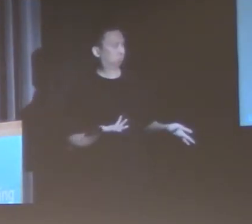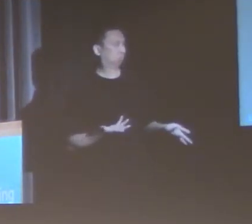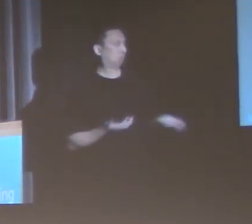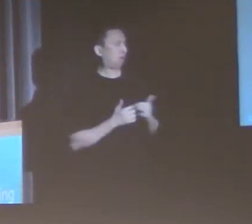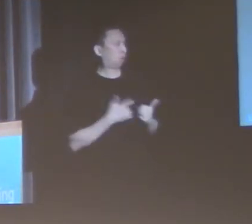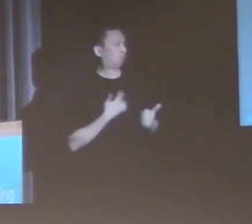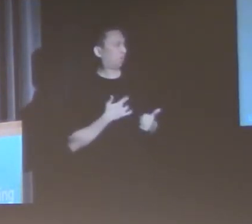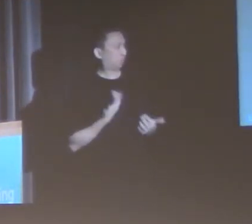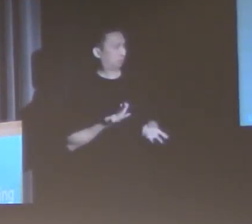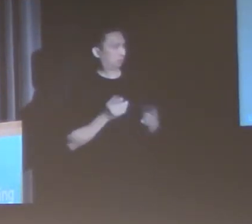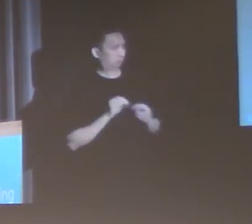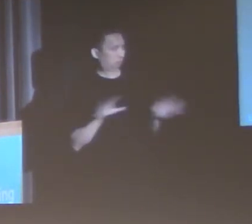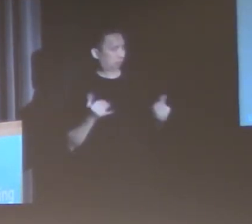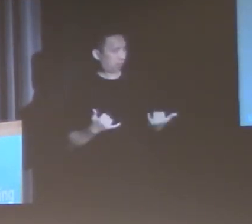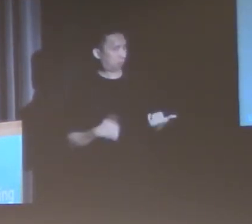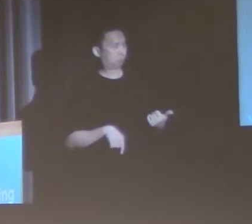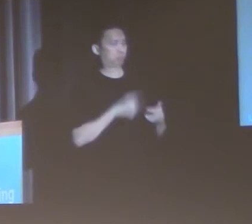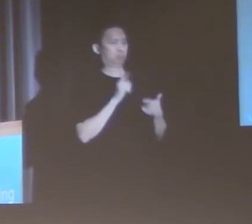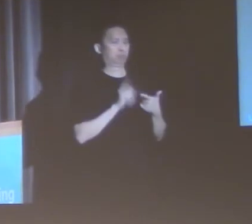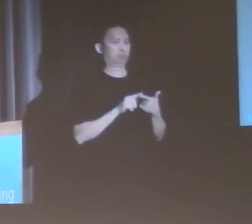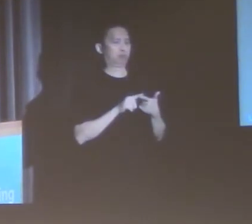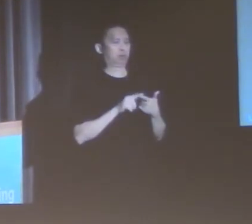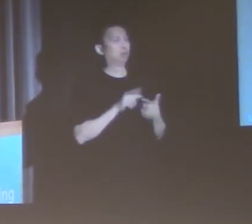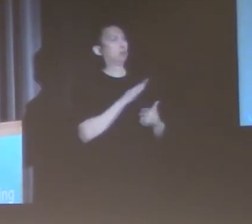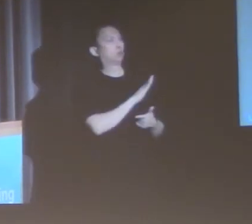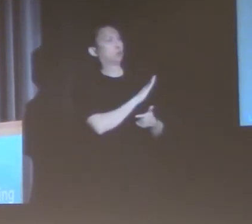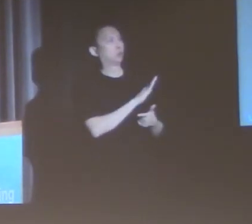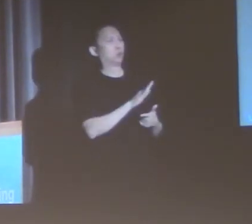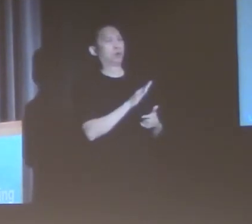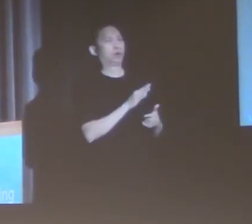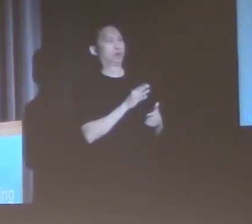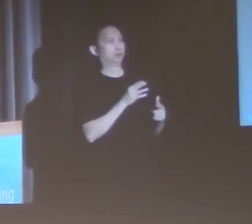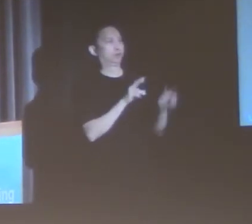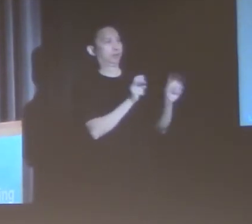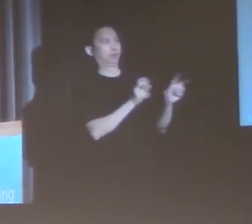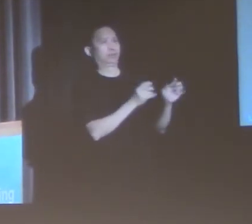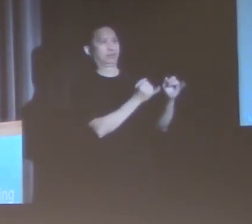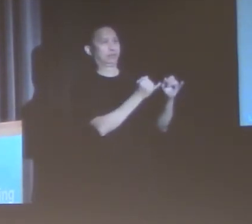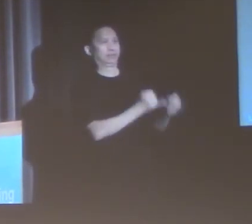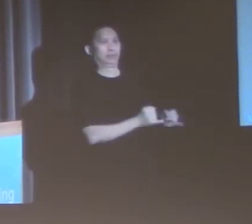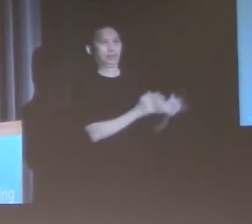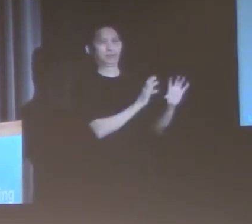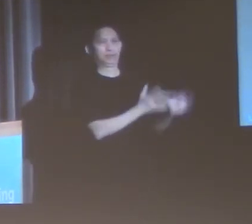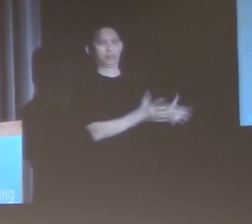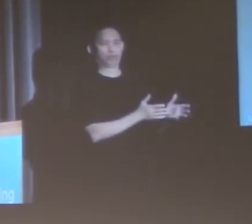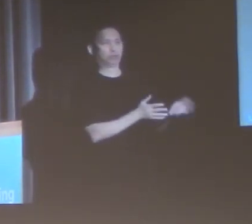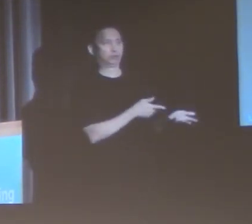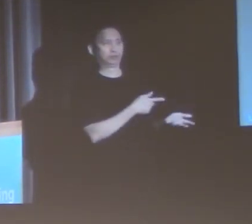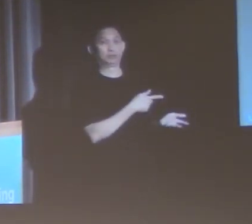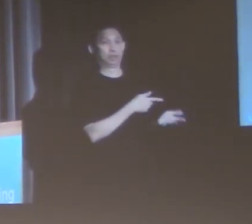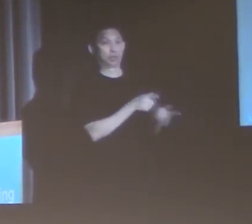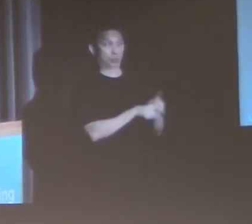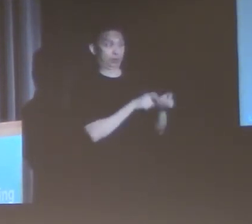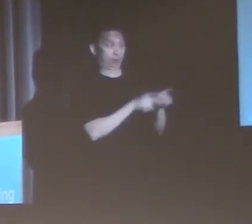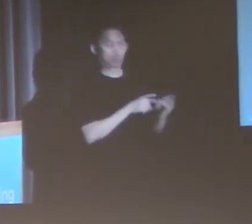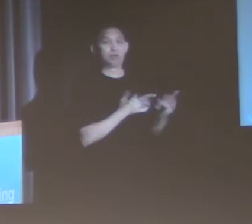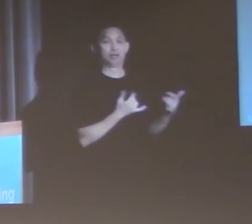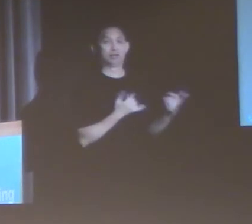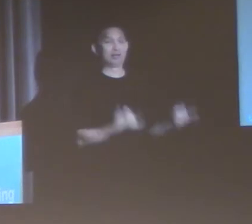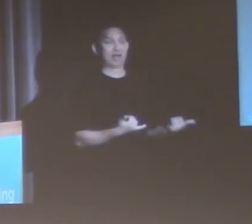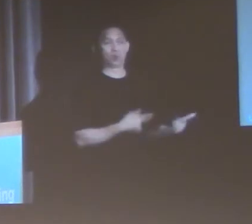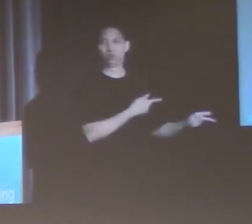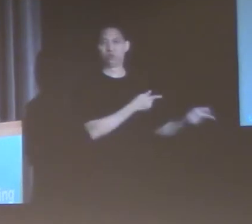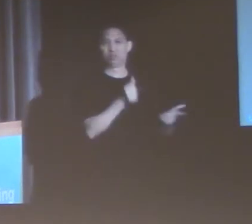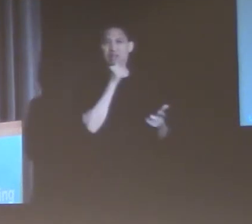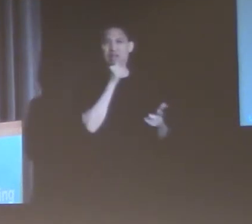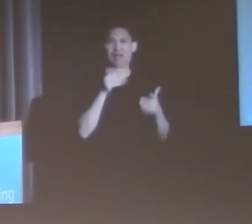And the fact that the people you interacted with in some instances may not have access as easily to it.